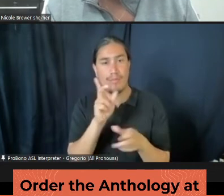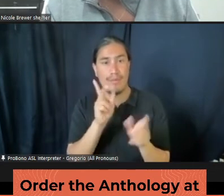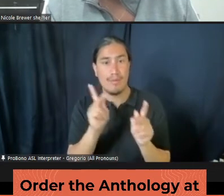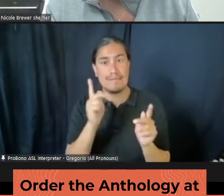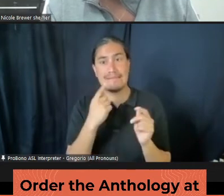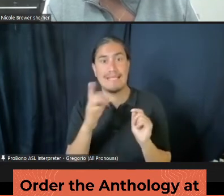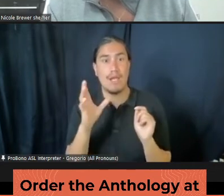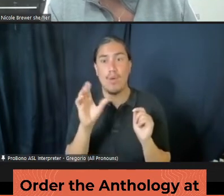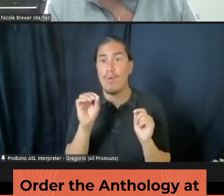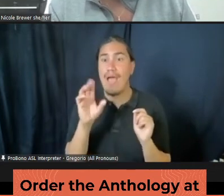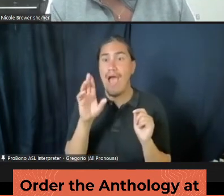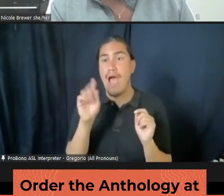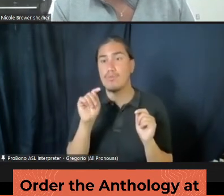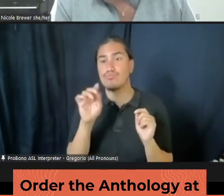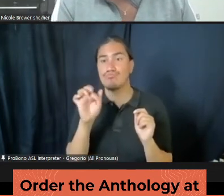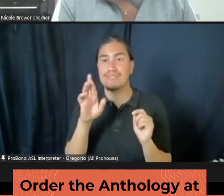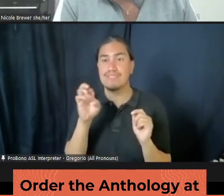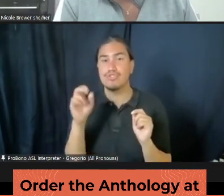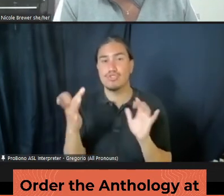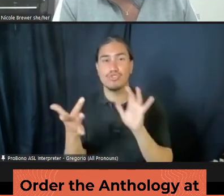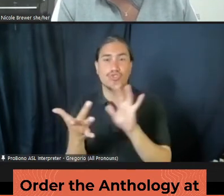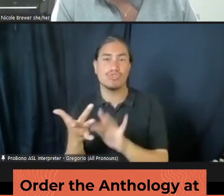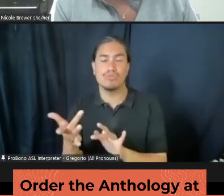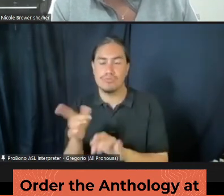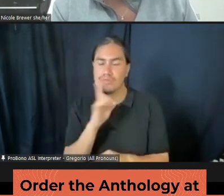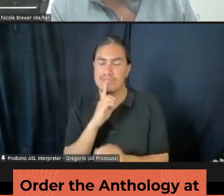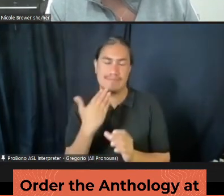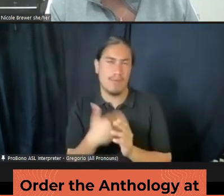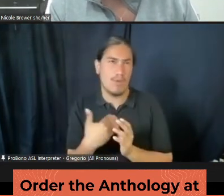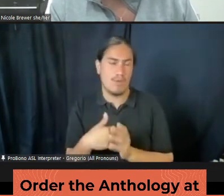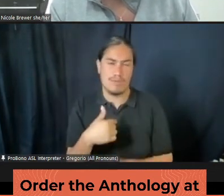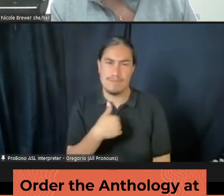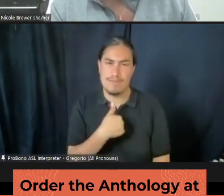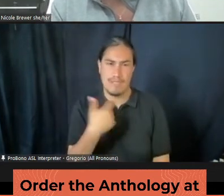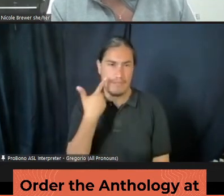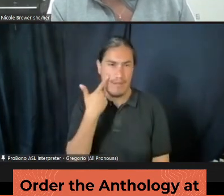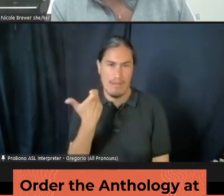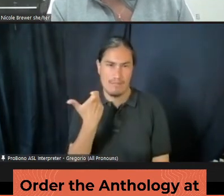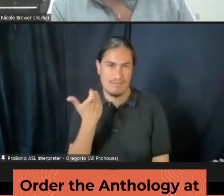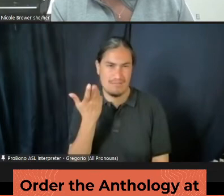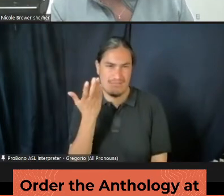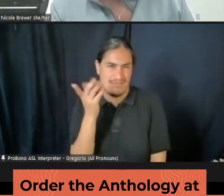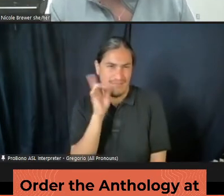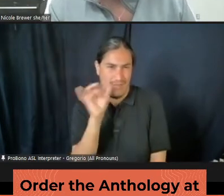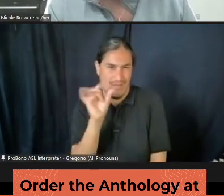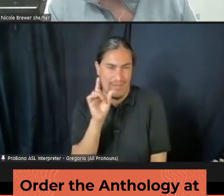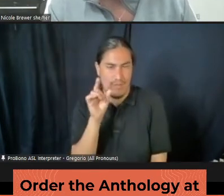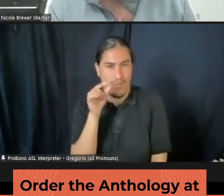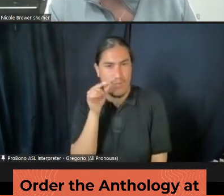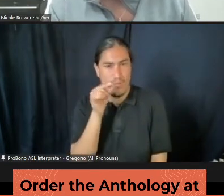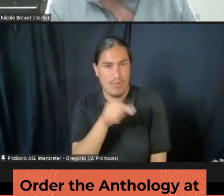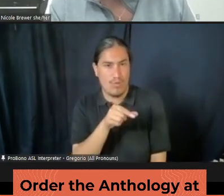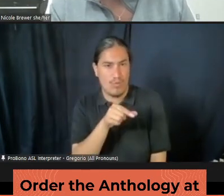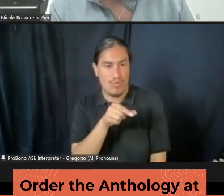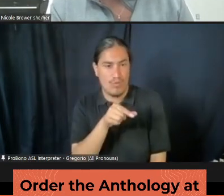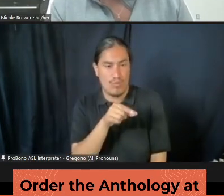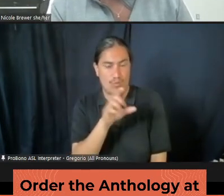outreach, which has always really bothered me because it makes it sound like where you are is where others should be.